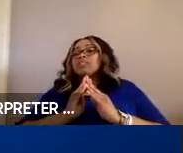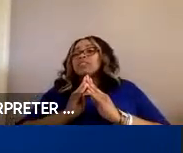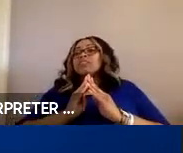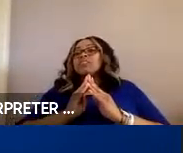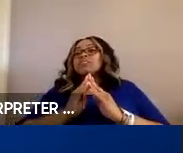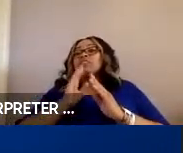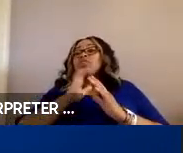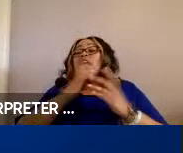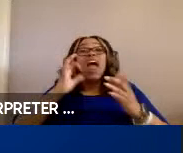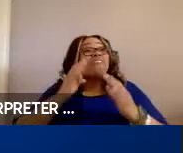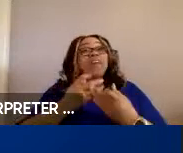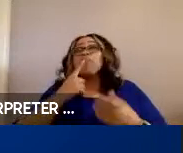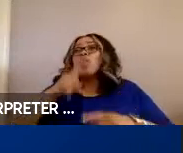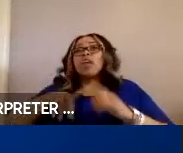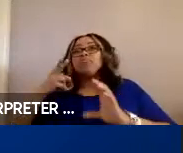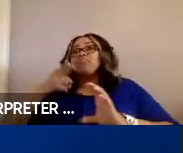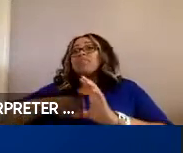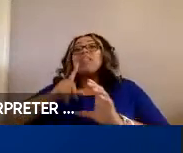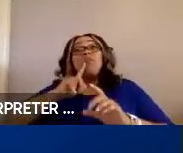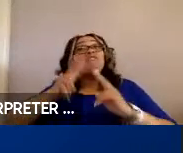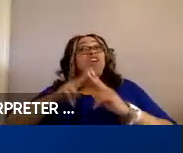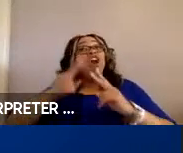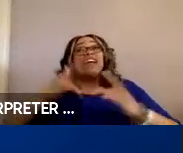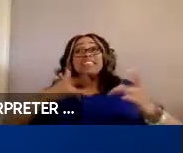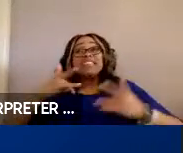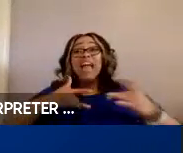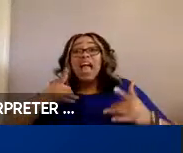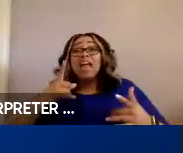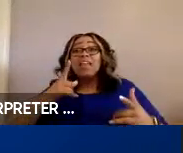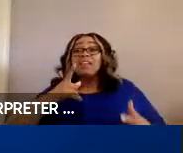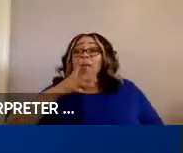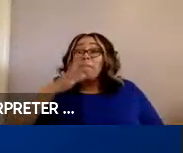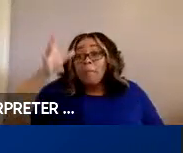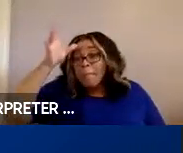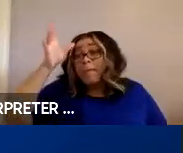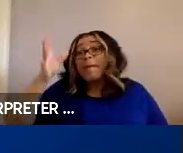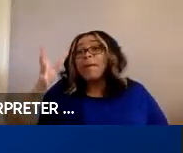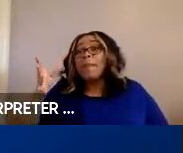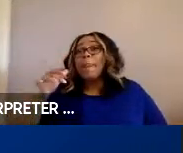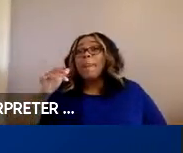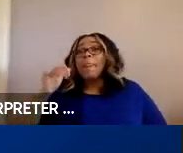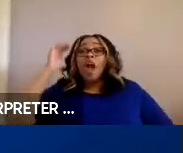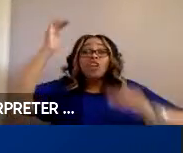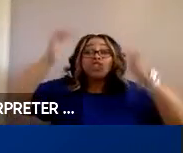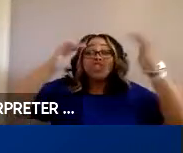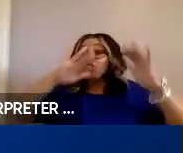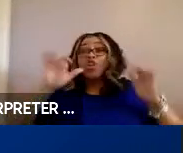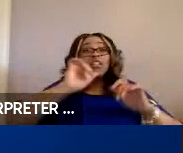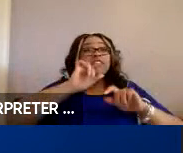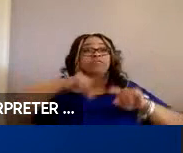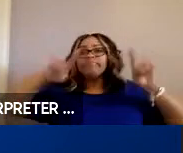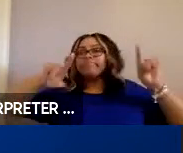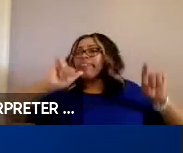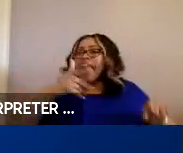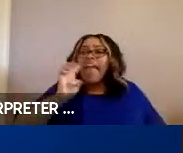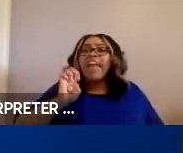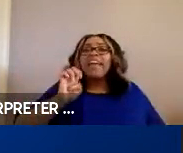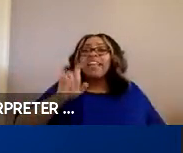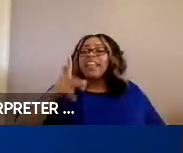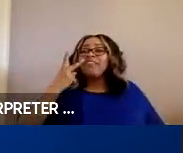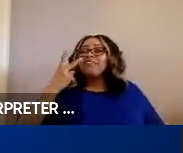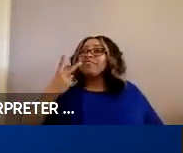lot of the families that couldn't participate were very excited, parents with adult children of all ages, and they really saw this